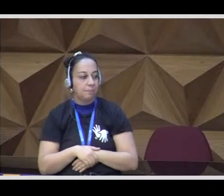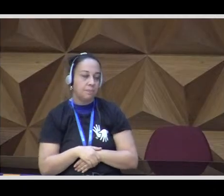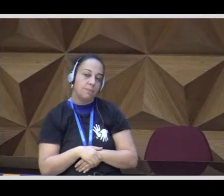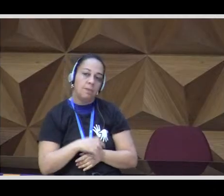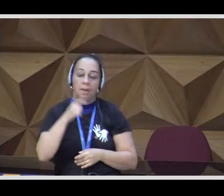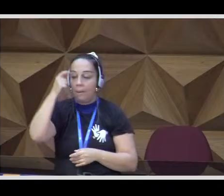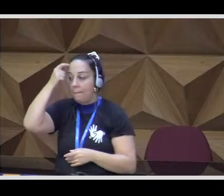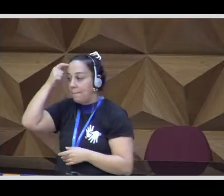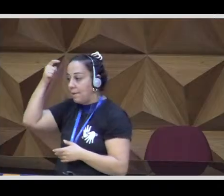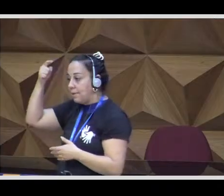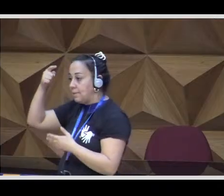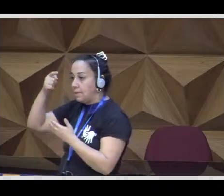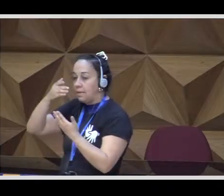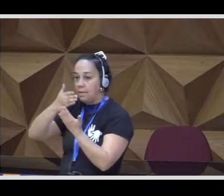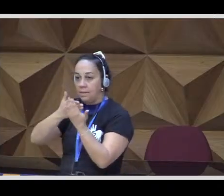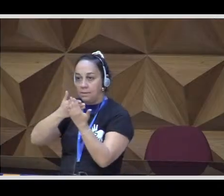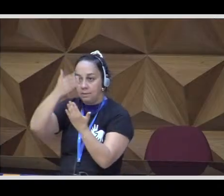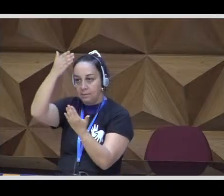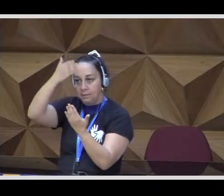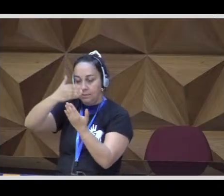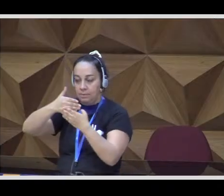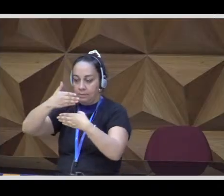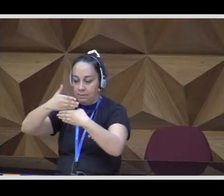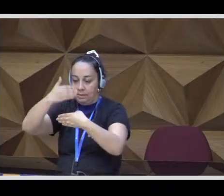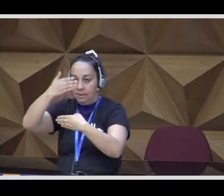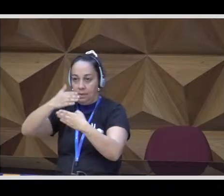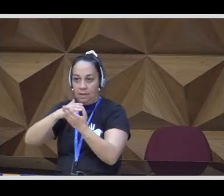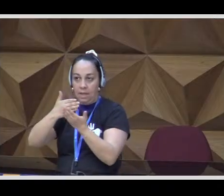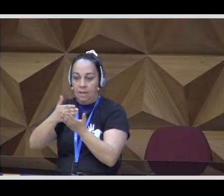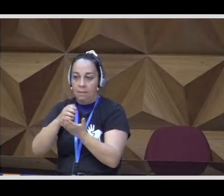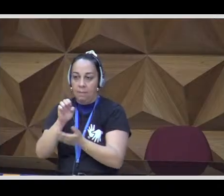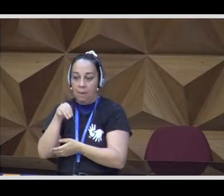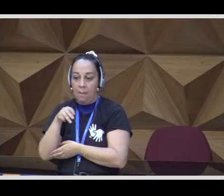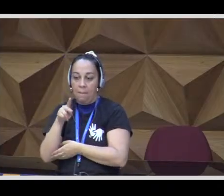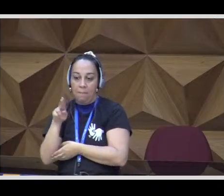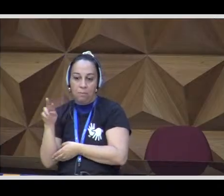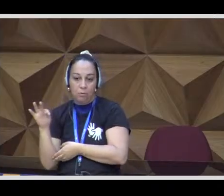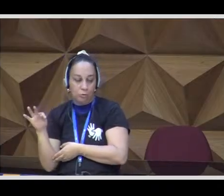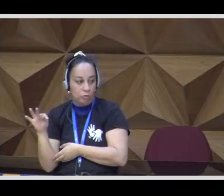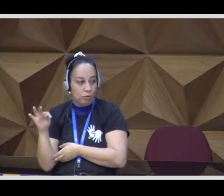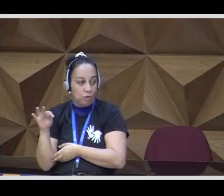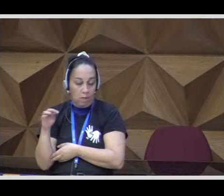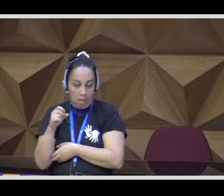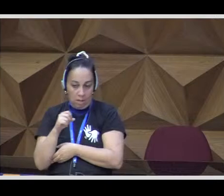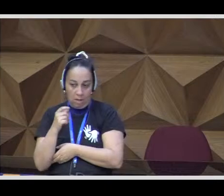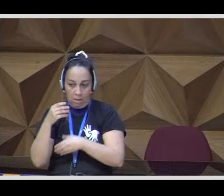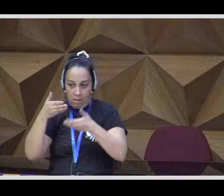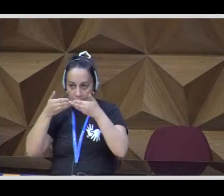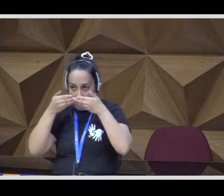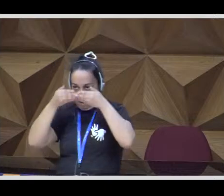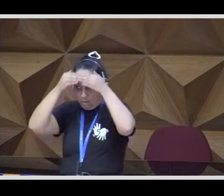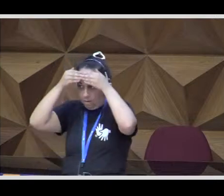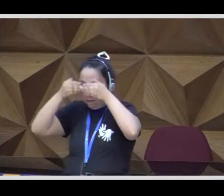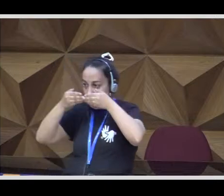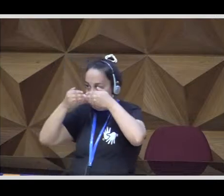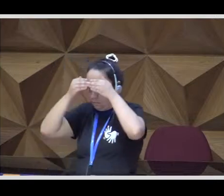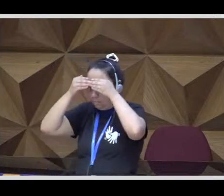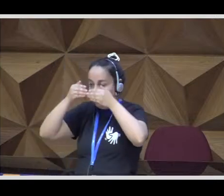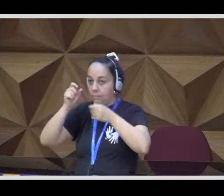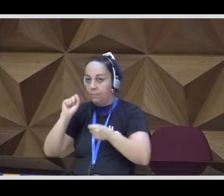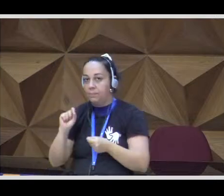input? So what we decided to do was see what kind of inputs people would find